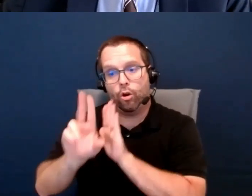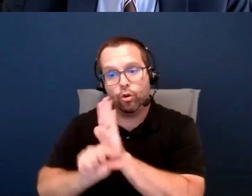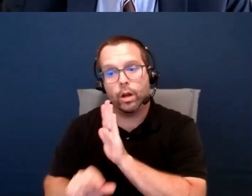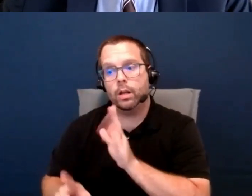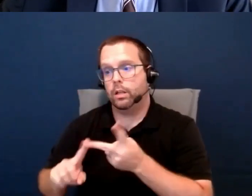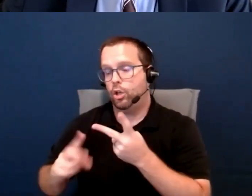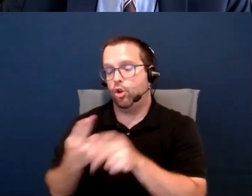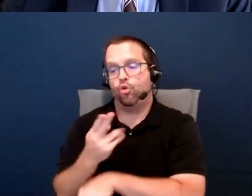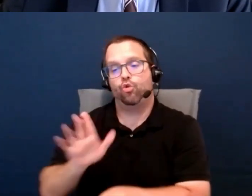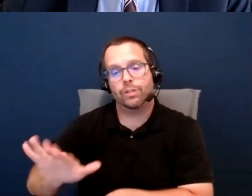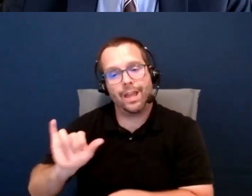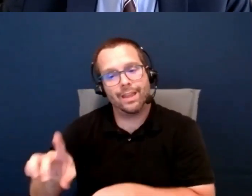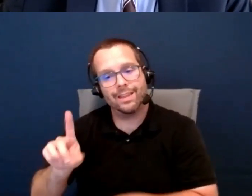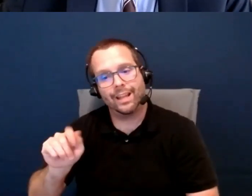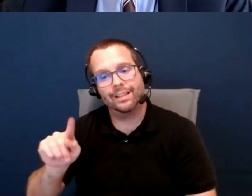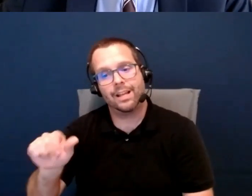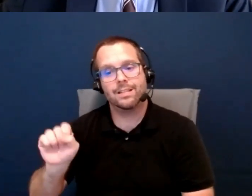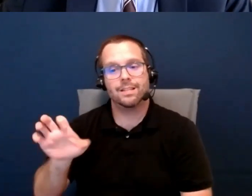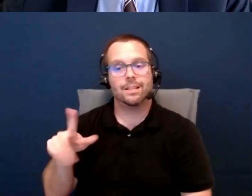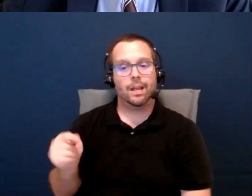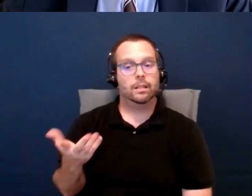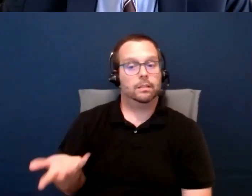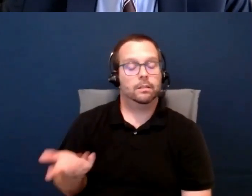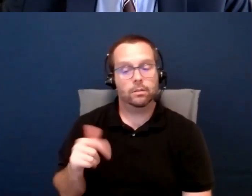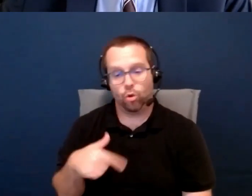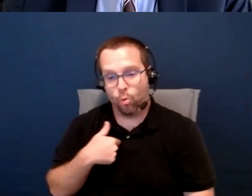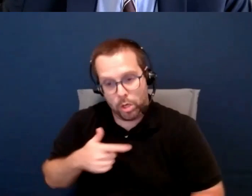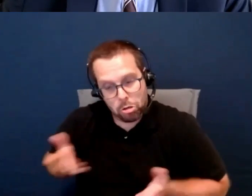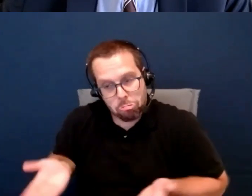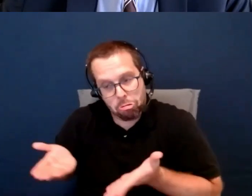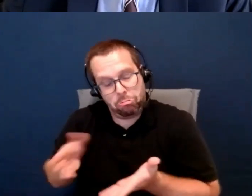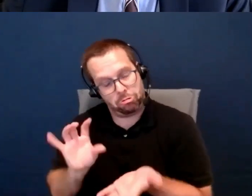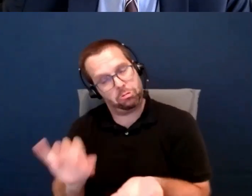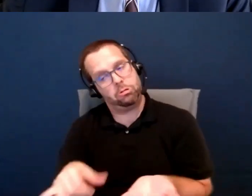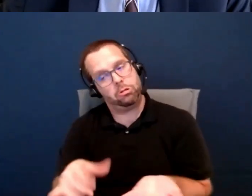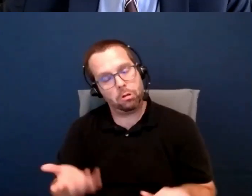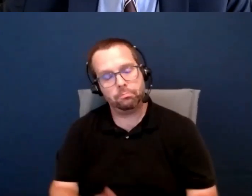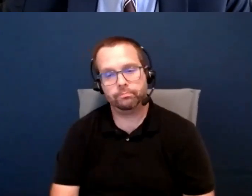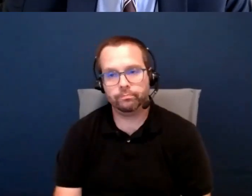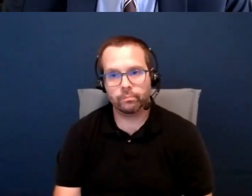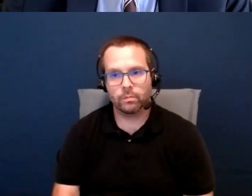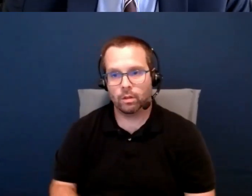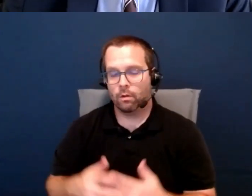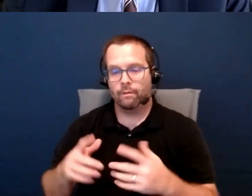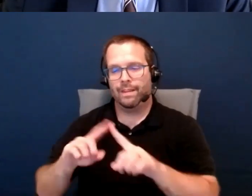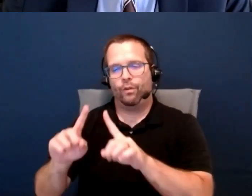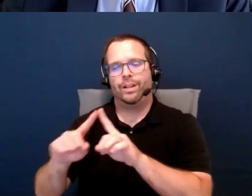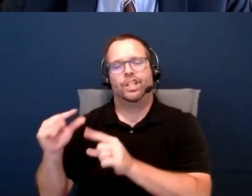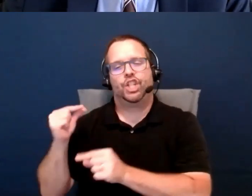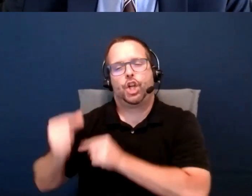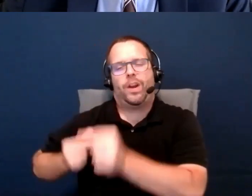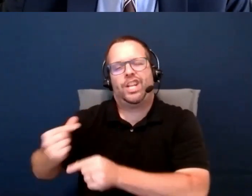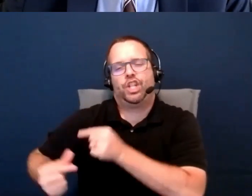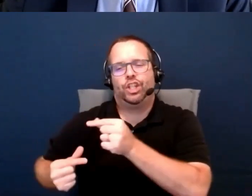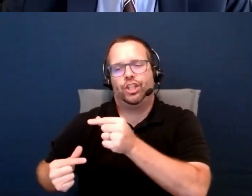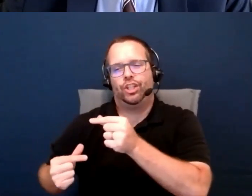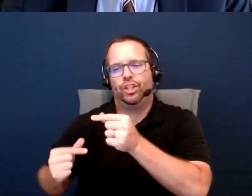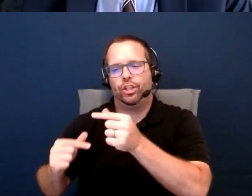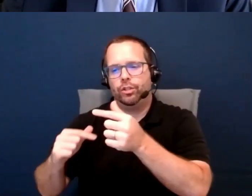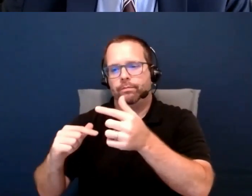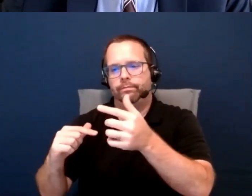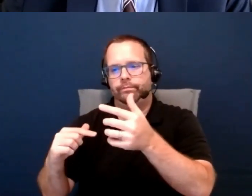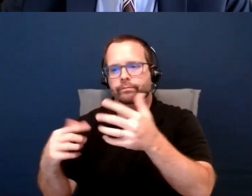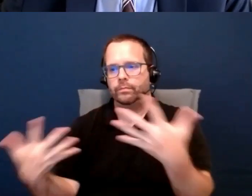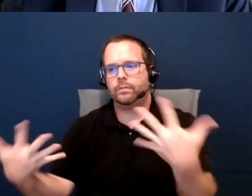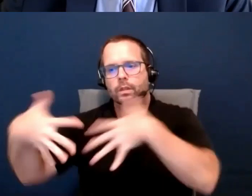to use the data sets. So, and encouraging that multiple generations to be involved in larger